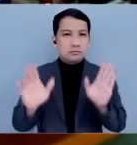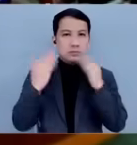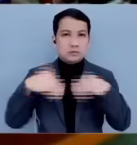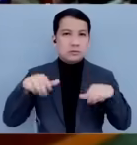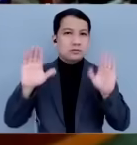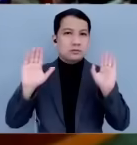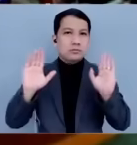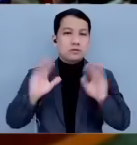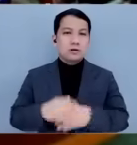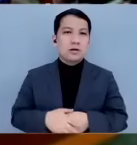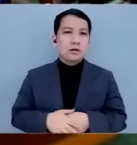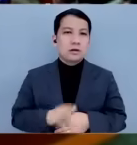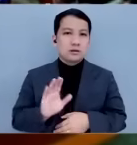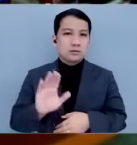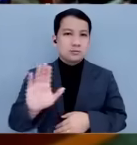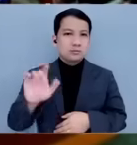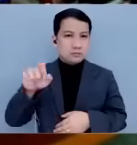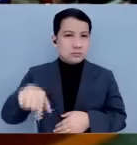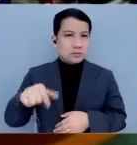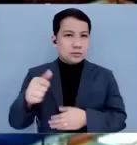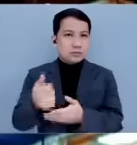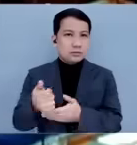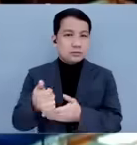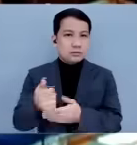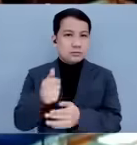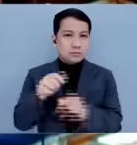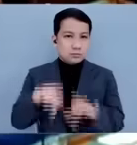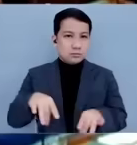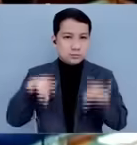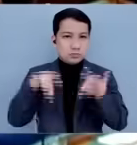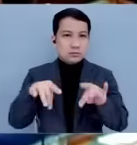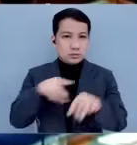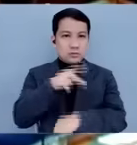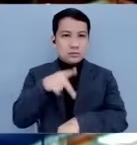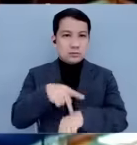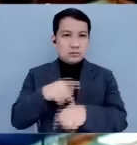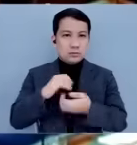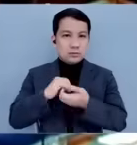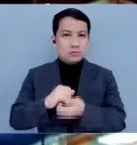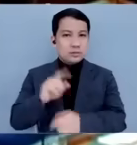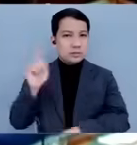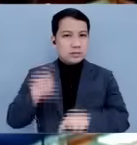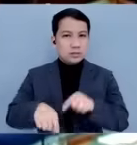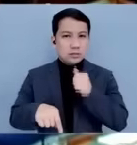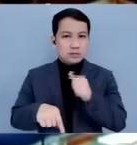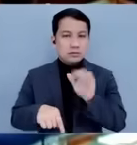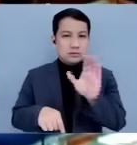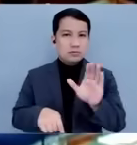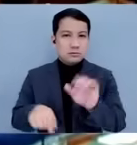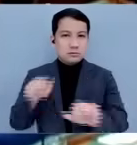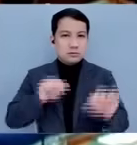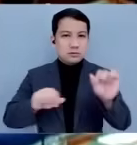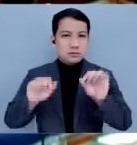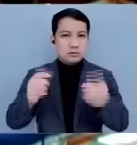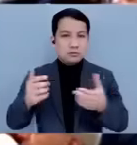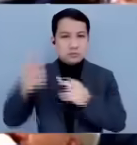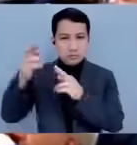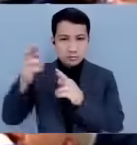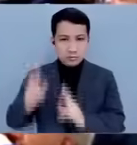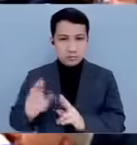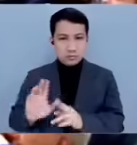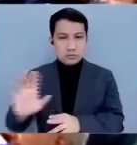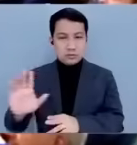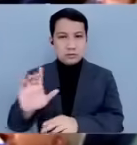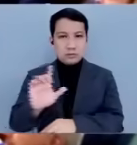din daw na magtulungan ang Australia at Pilipinas para matiyak na di mananaig ang mga aksyong walang respeto sa batas.